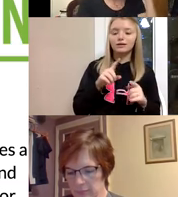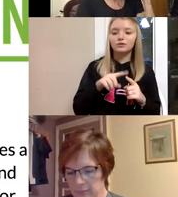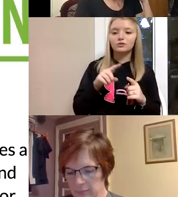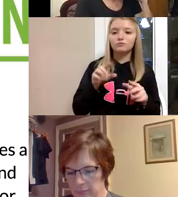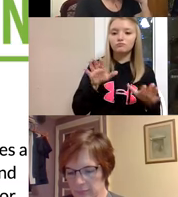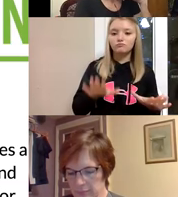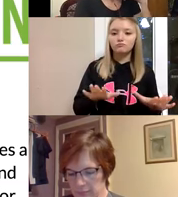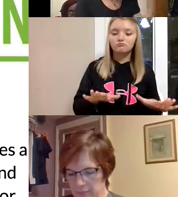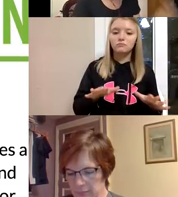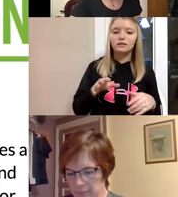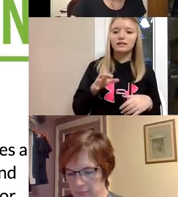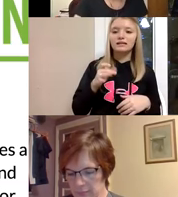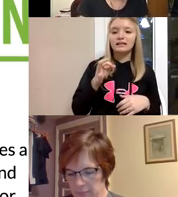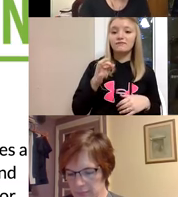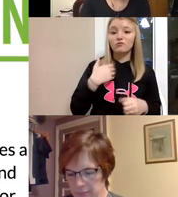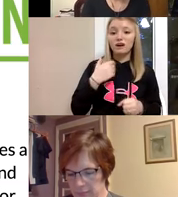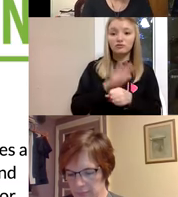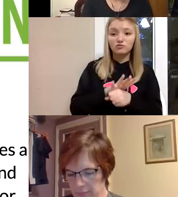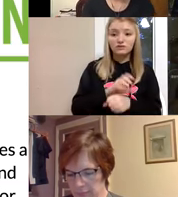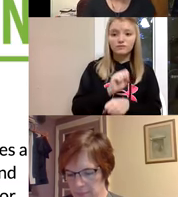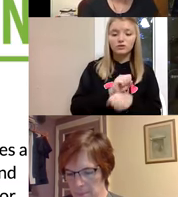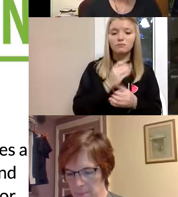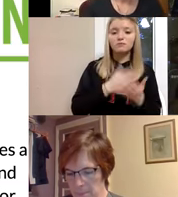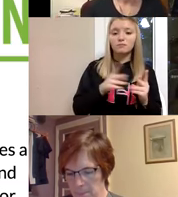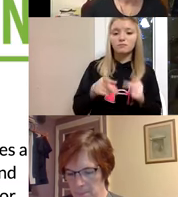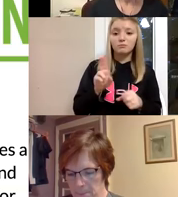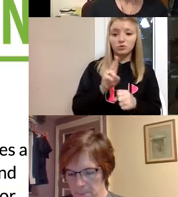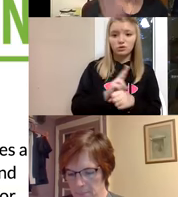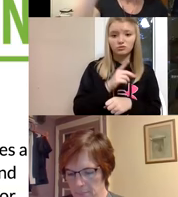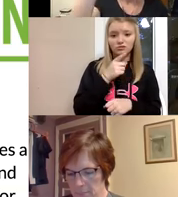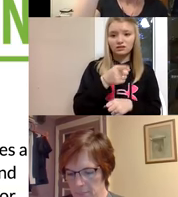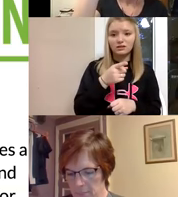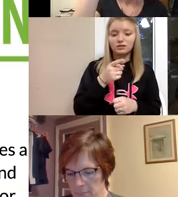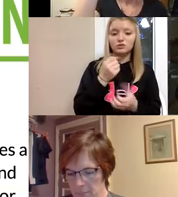If you have a stressful job, I know some people use this to help.